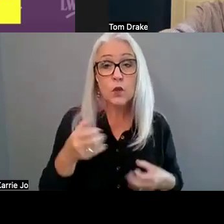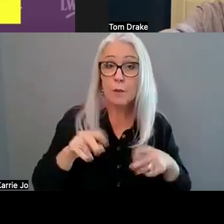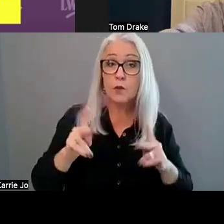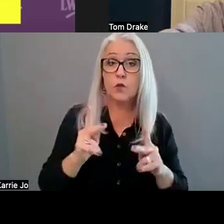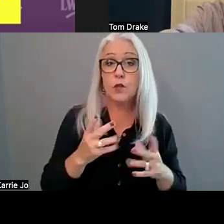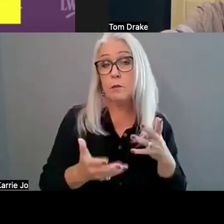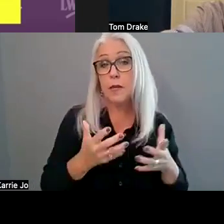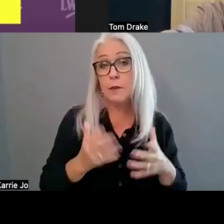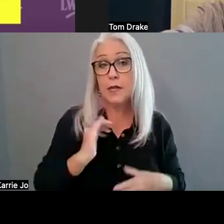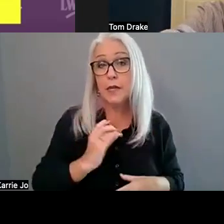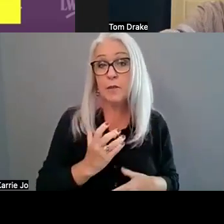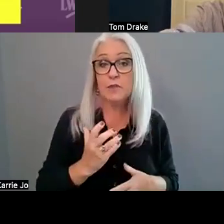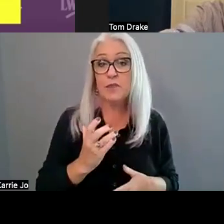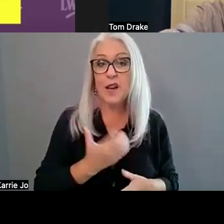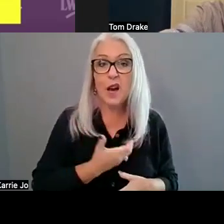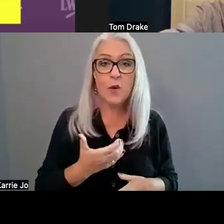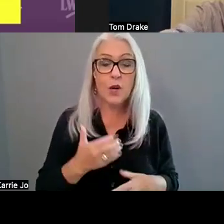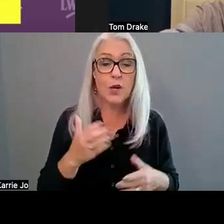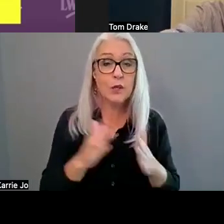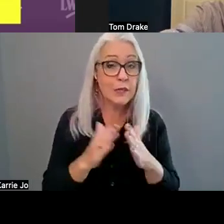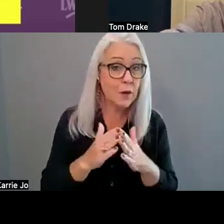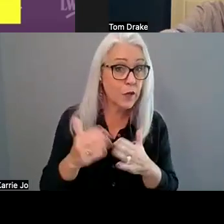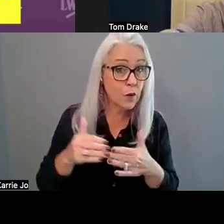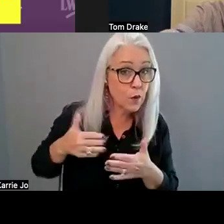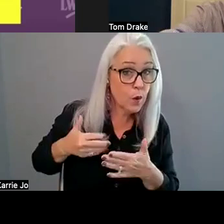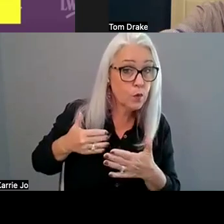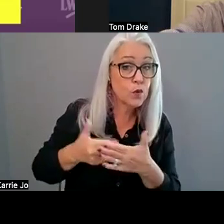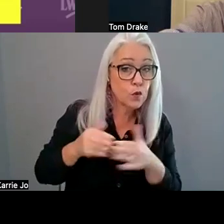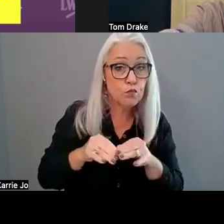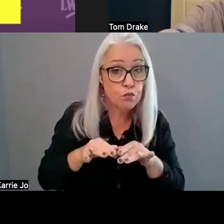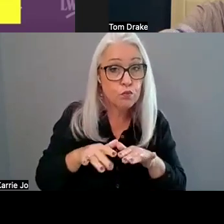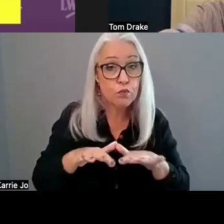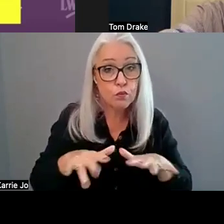back across the tracks onto the waterfront itself.